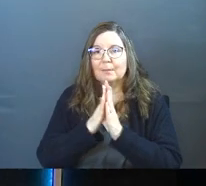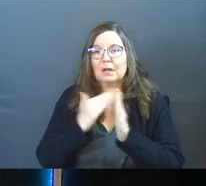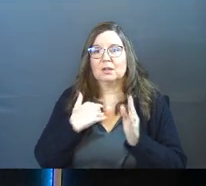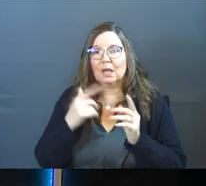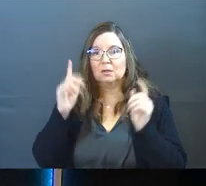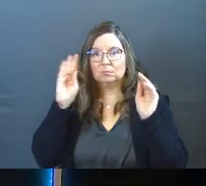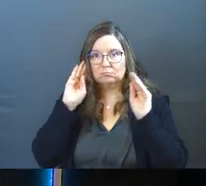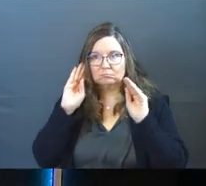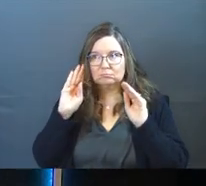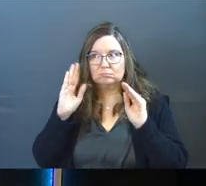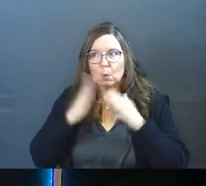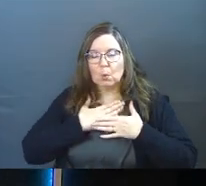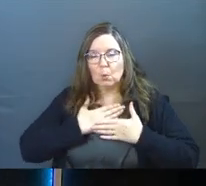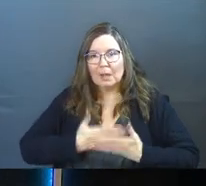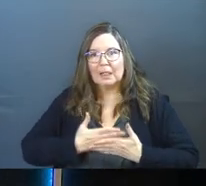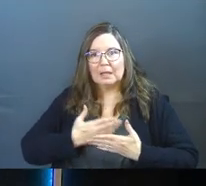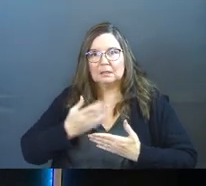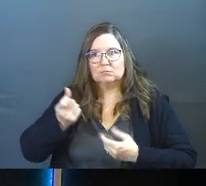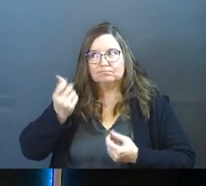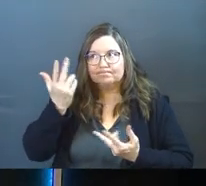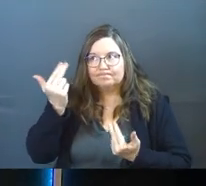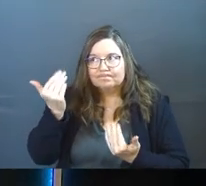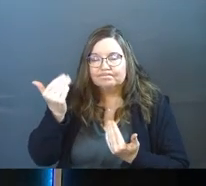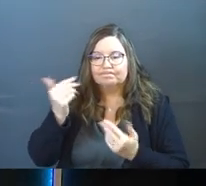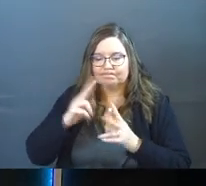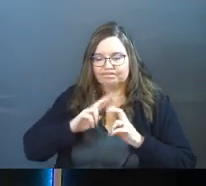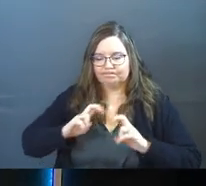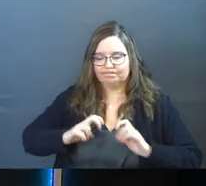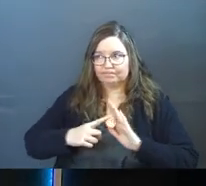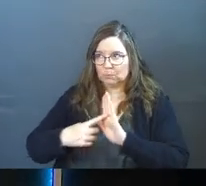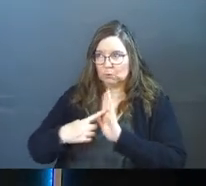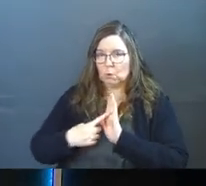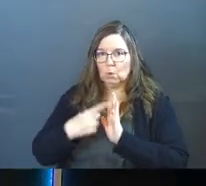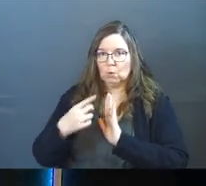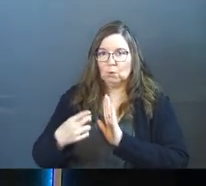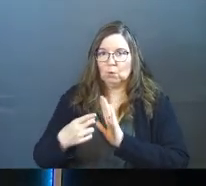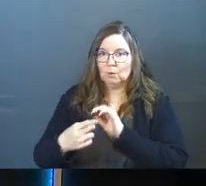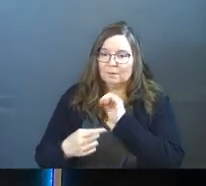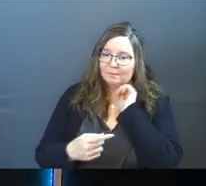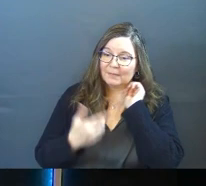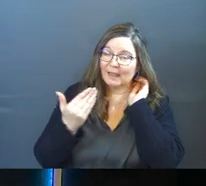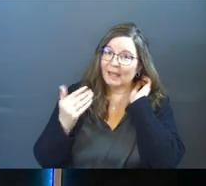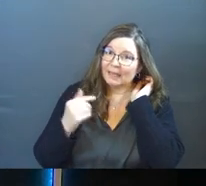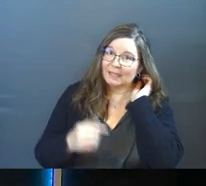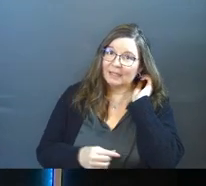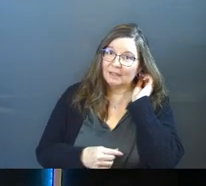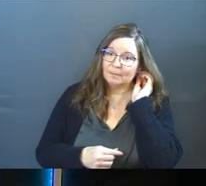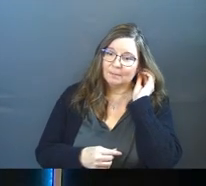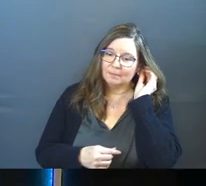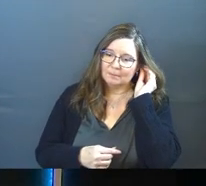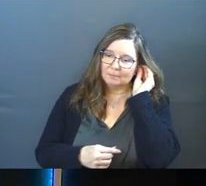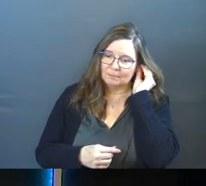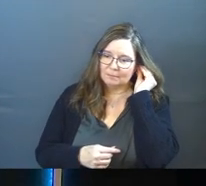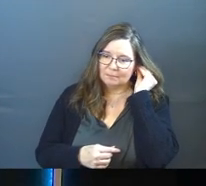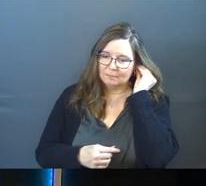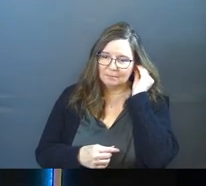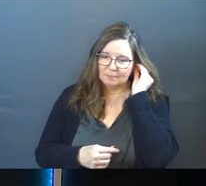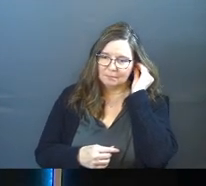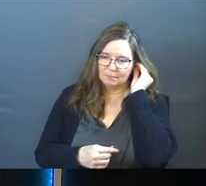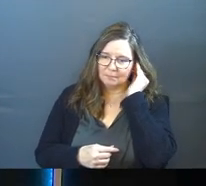ears for that and that you're willing to listen and to see and let him explore that with you. And guess what? Let him into you